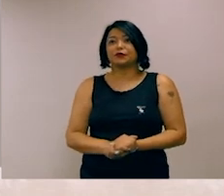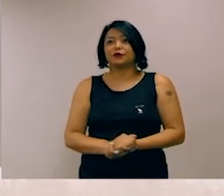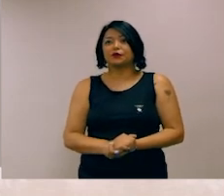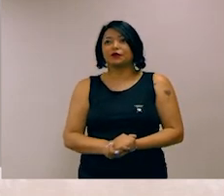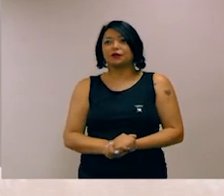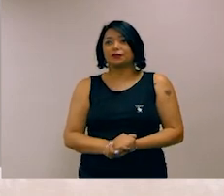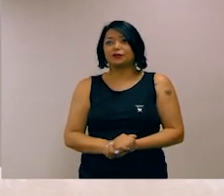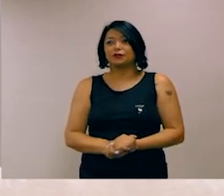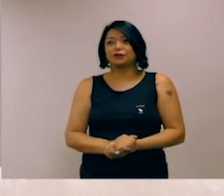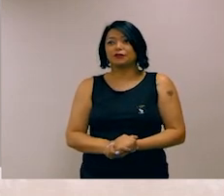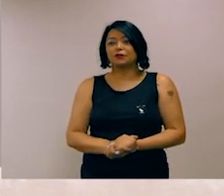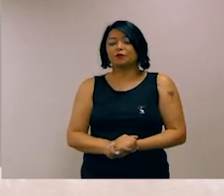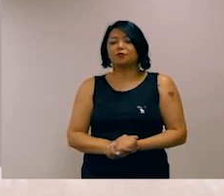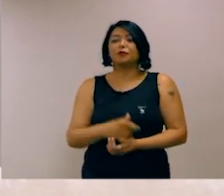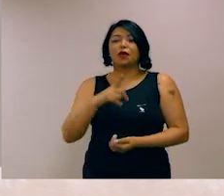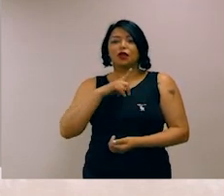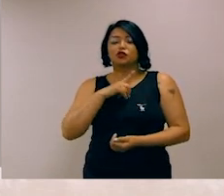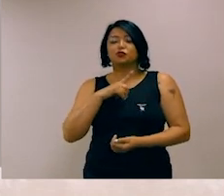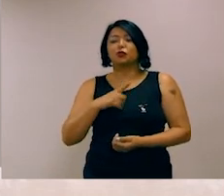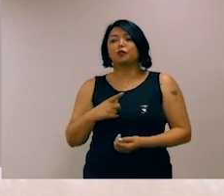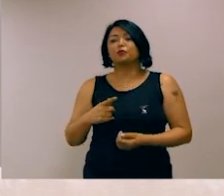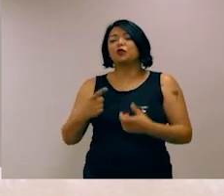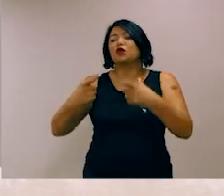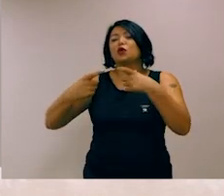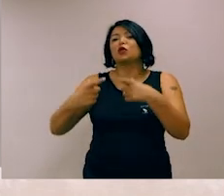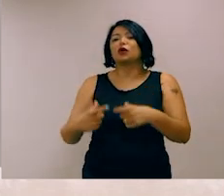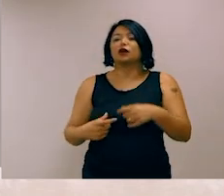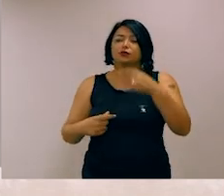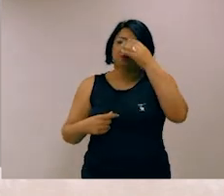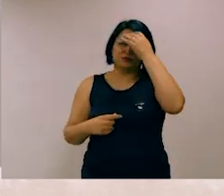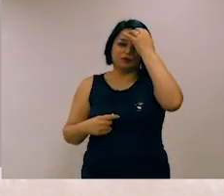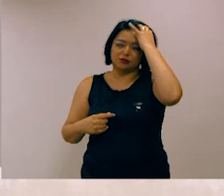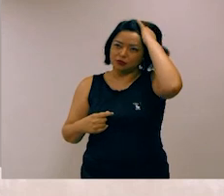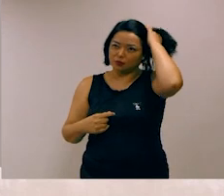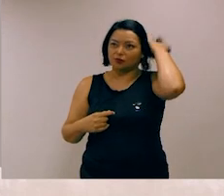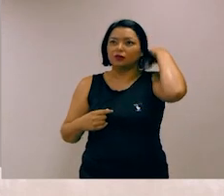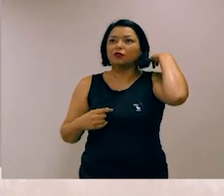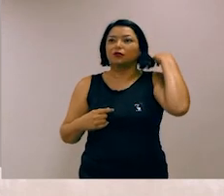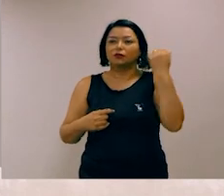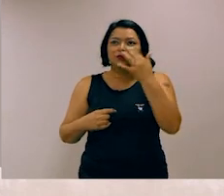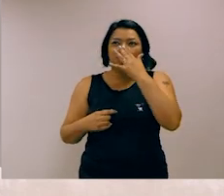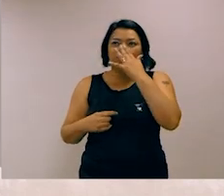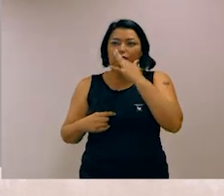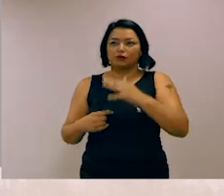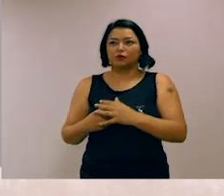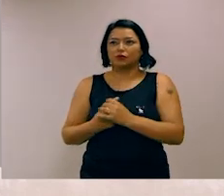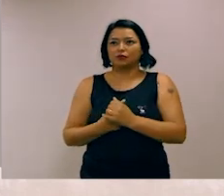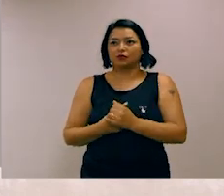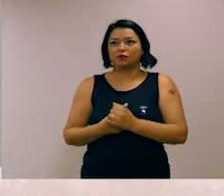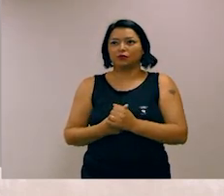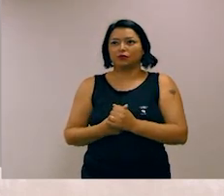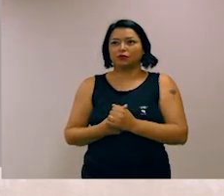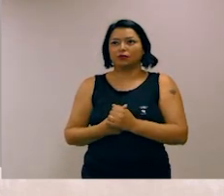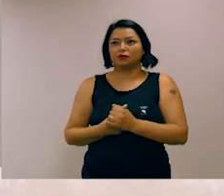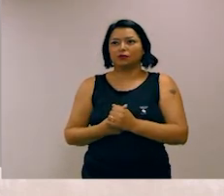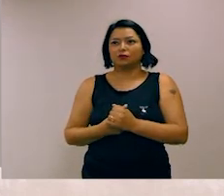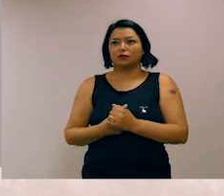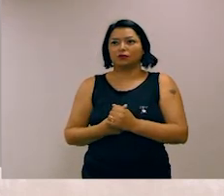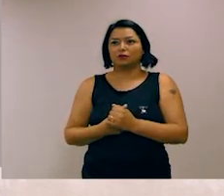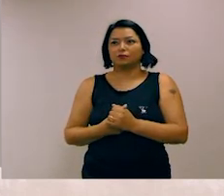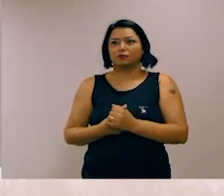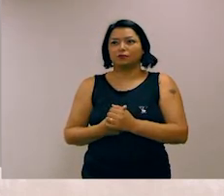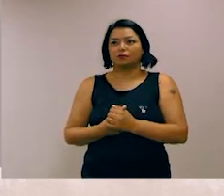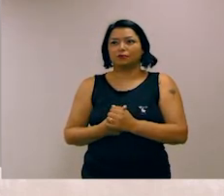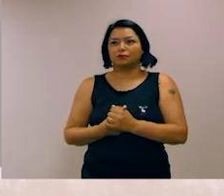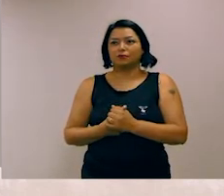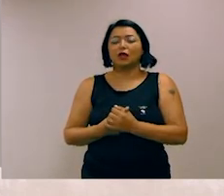of the printers, the time that the worker of Vale